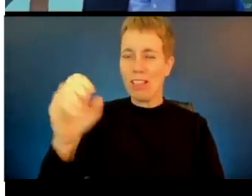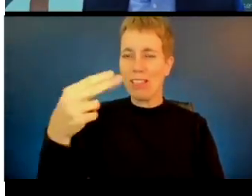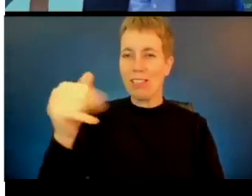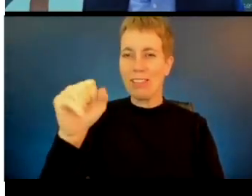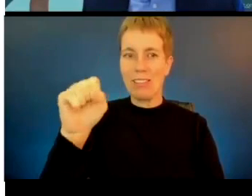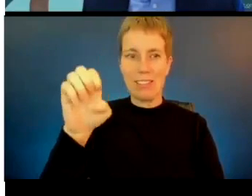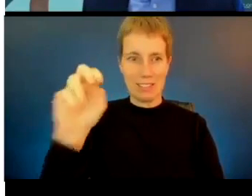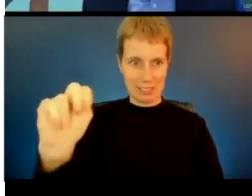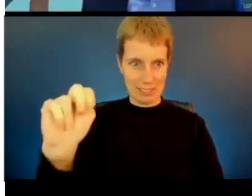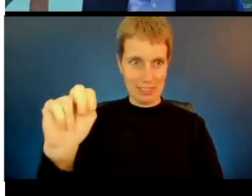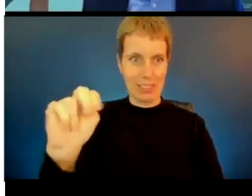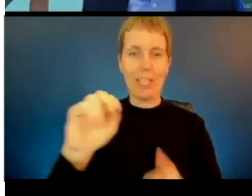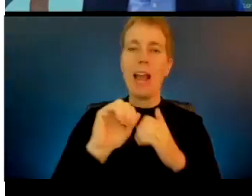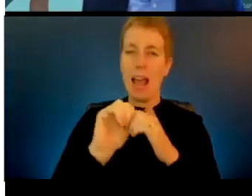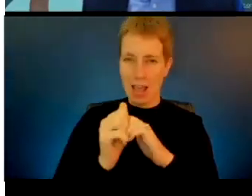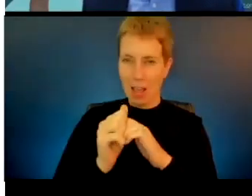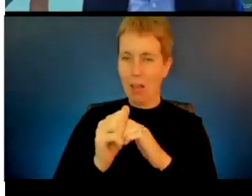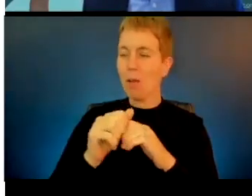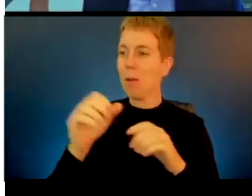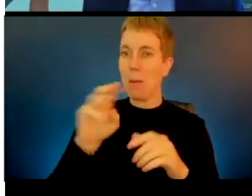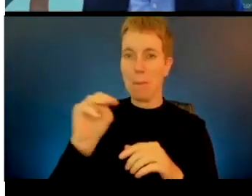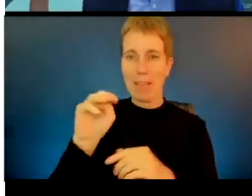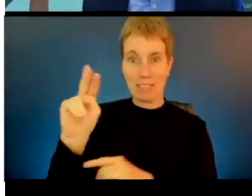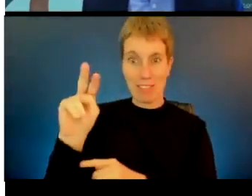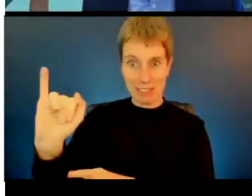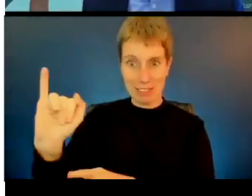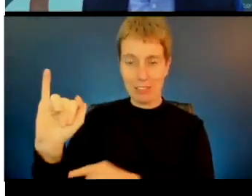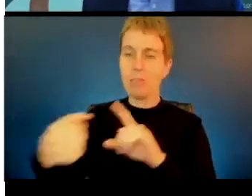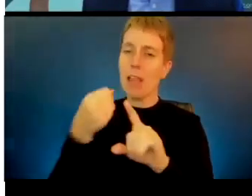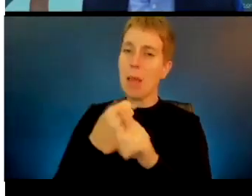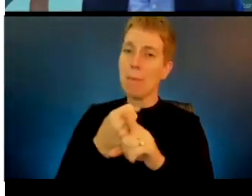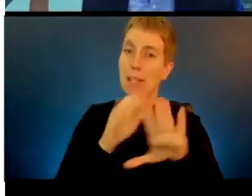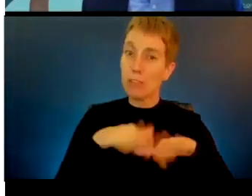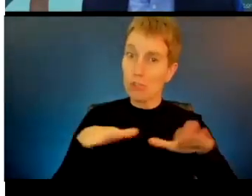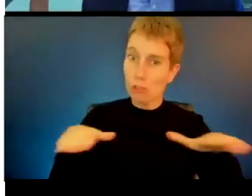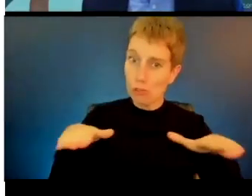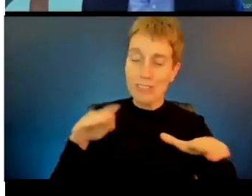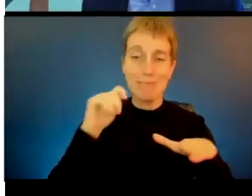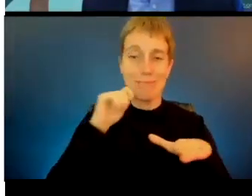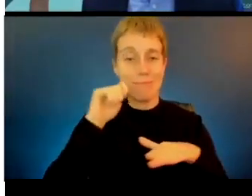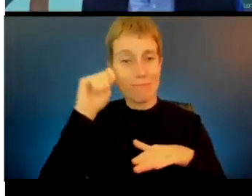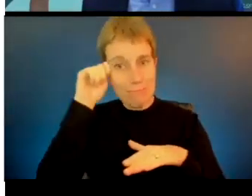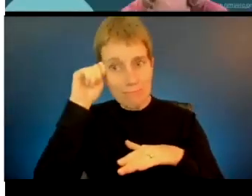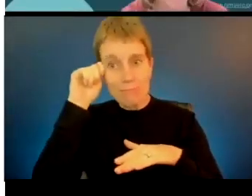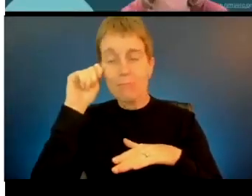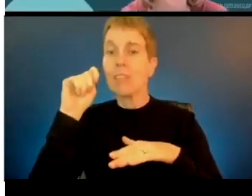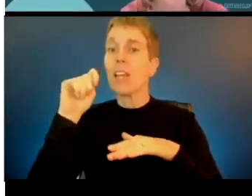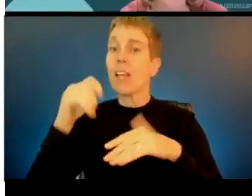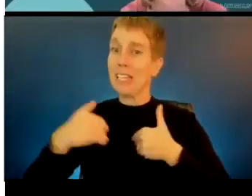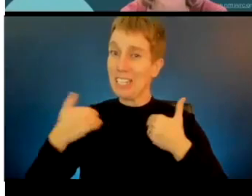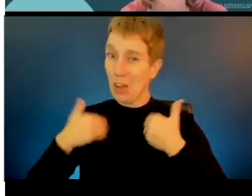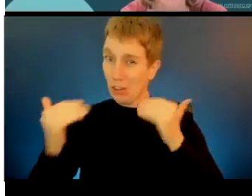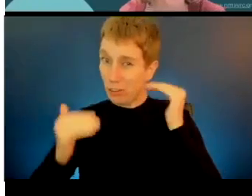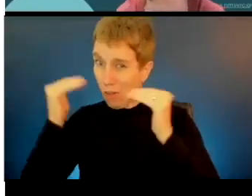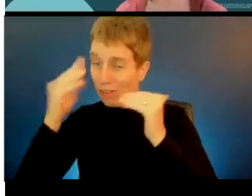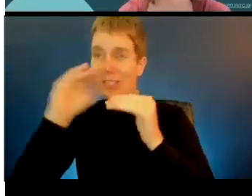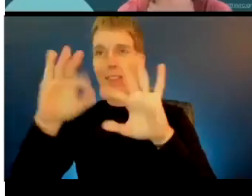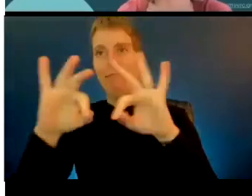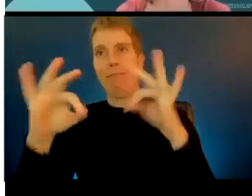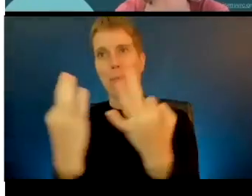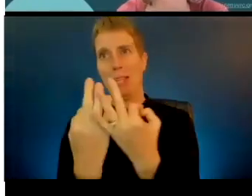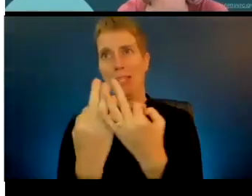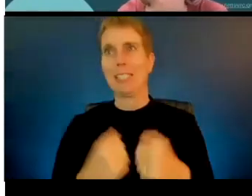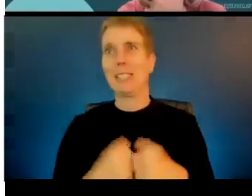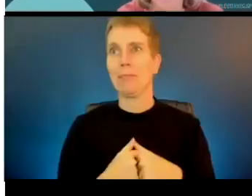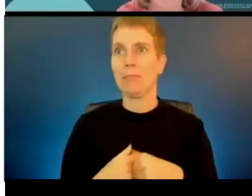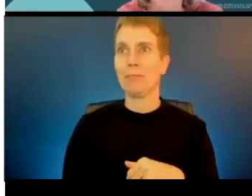can impact children, adolescents, young adults, and families. Thank you, Michael, and thank you, Alyssa, for providing such